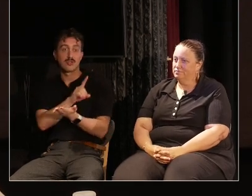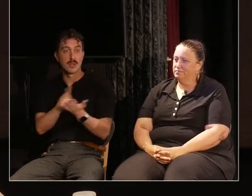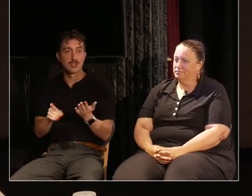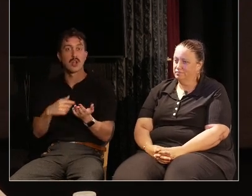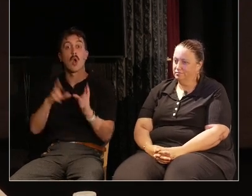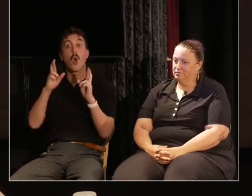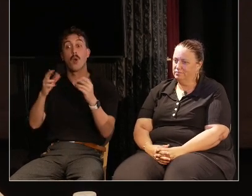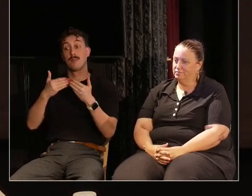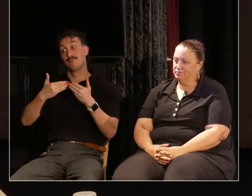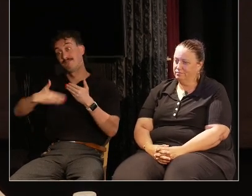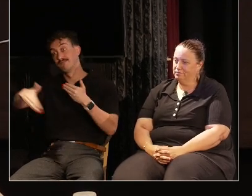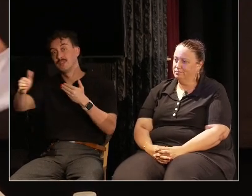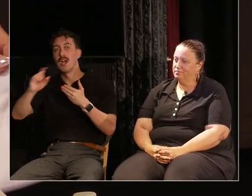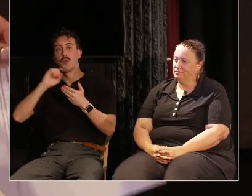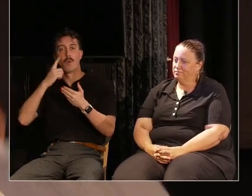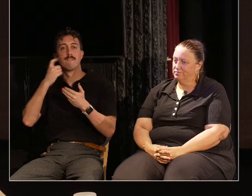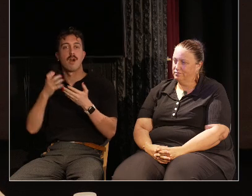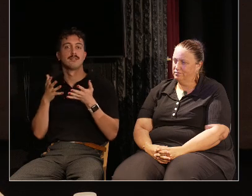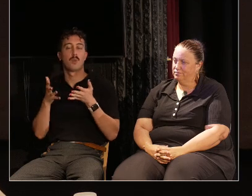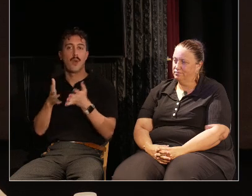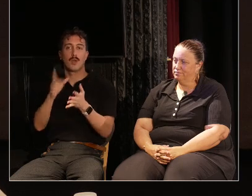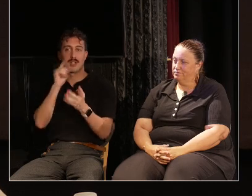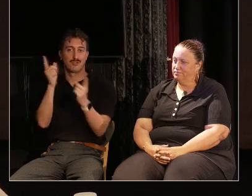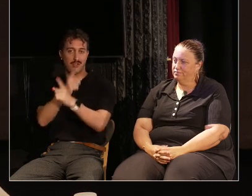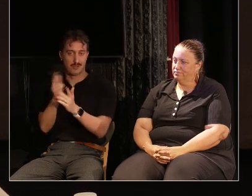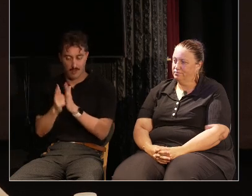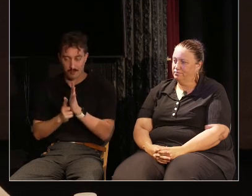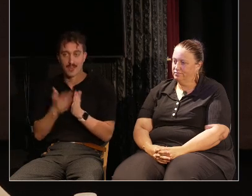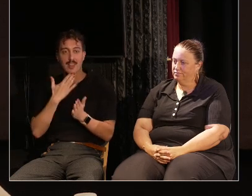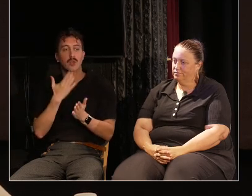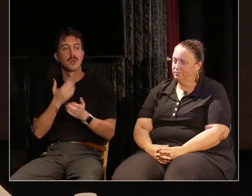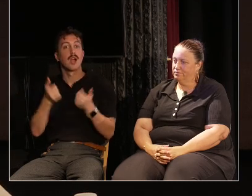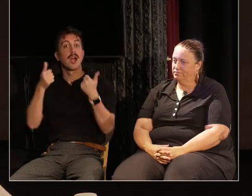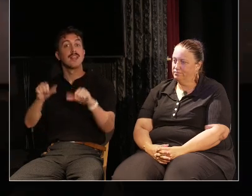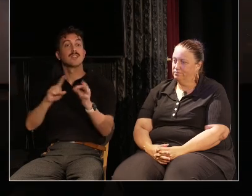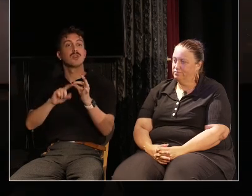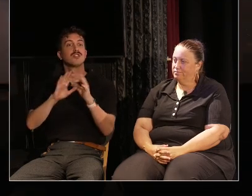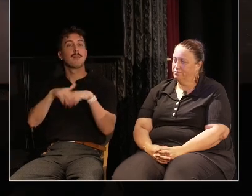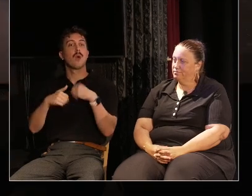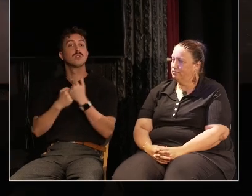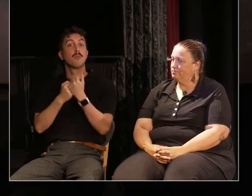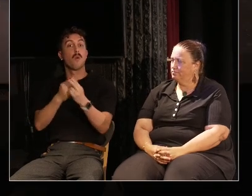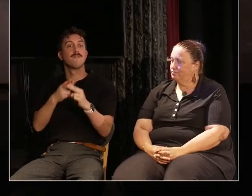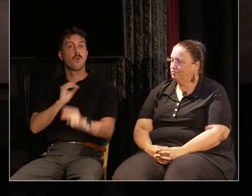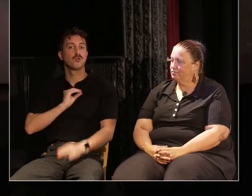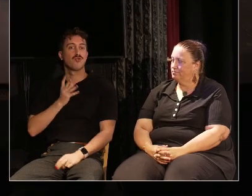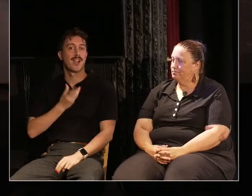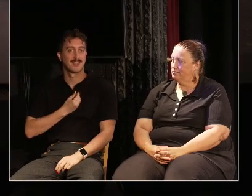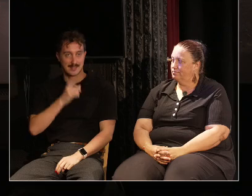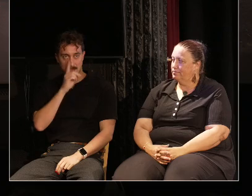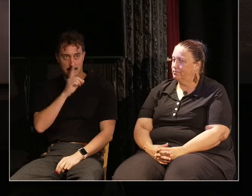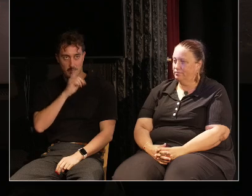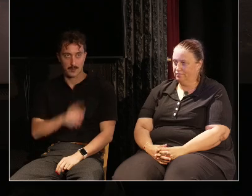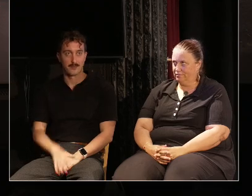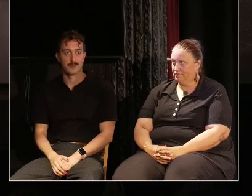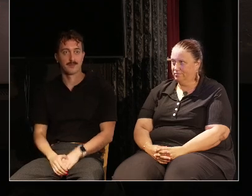term, find a pathway through, as you say, Kate. So thank you. Our next question is about support for trans people.